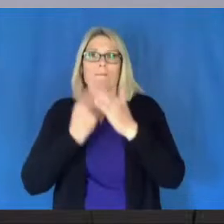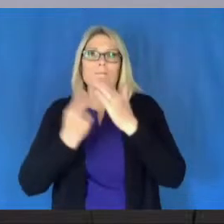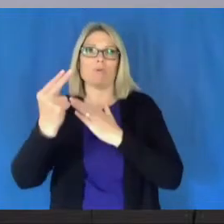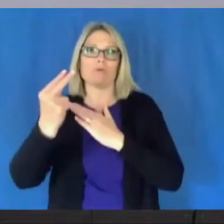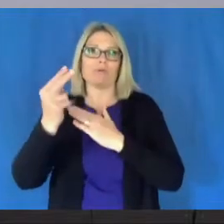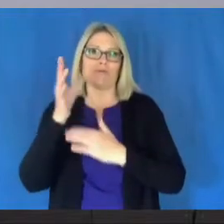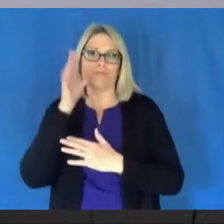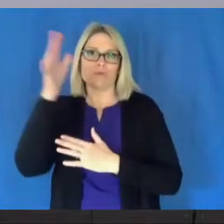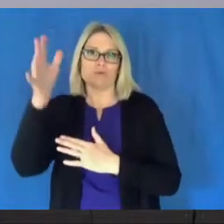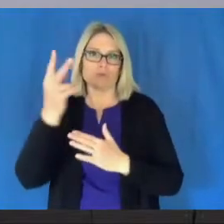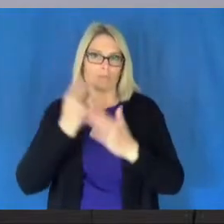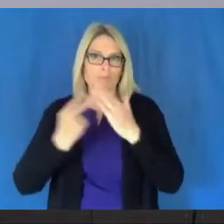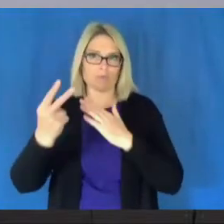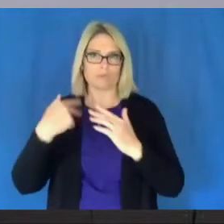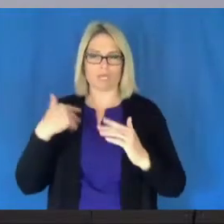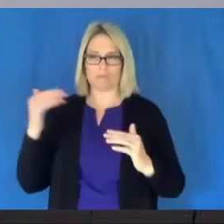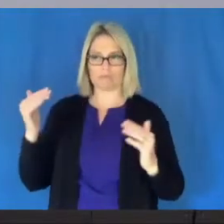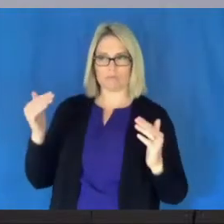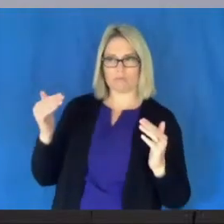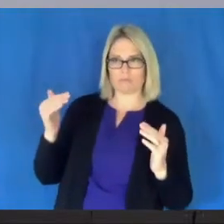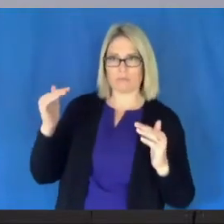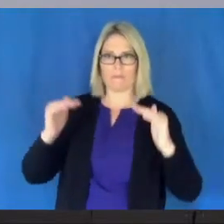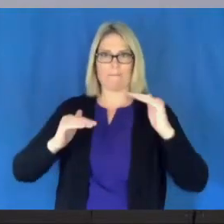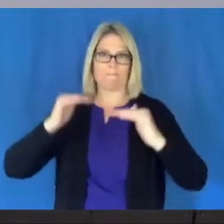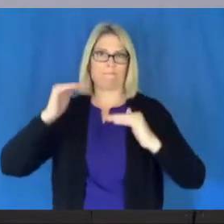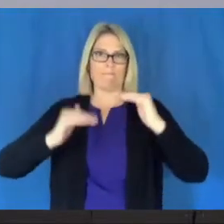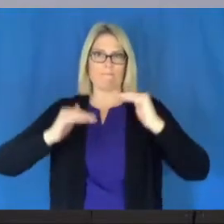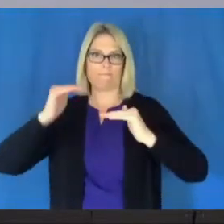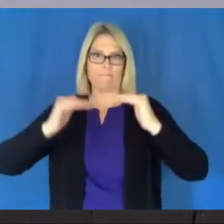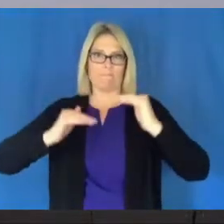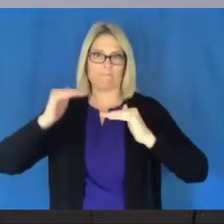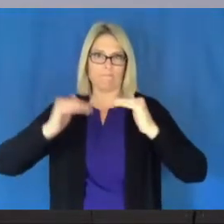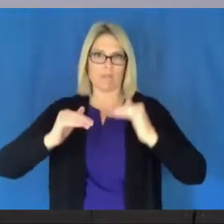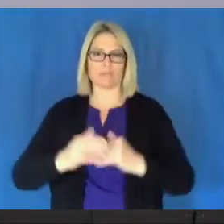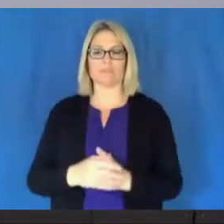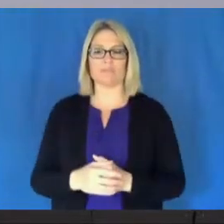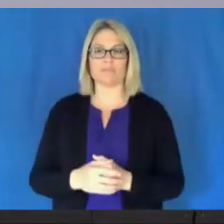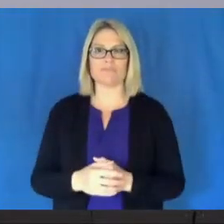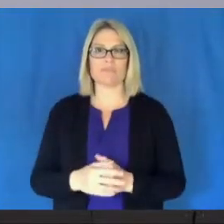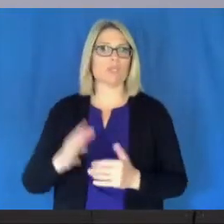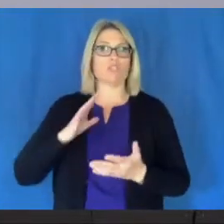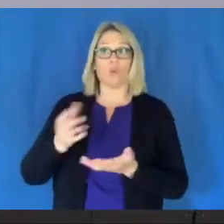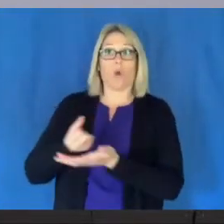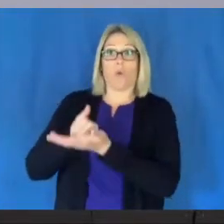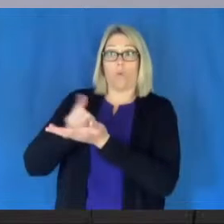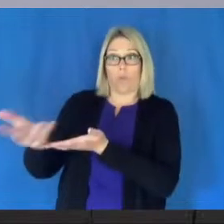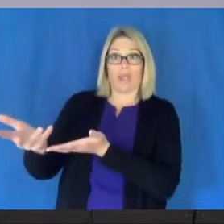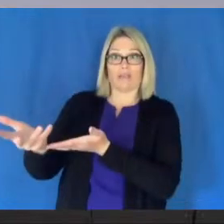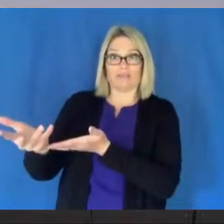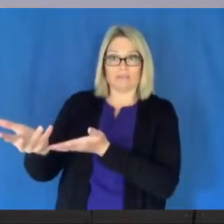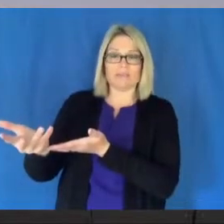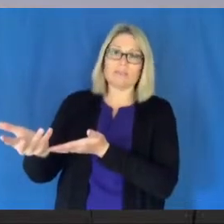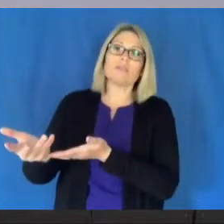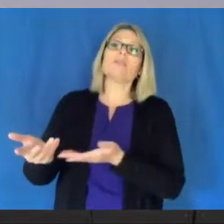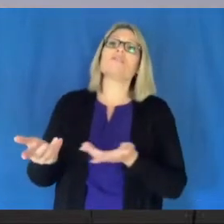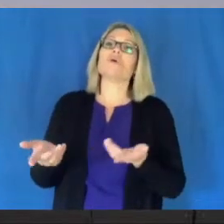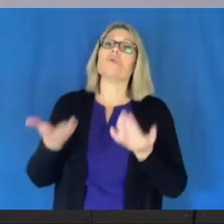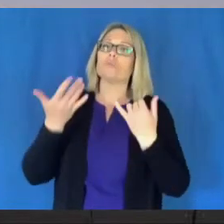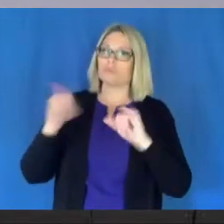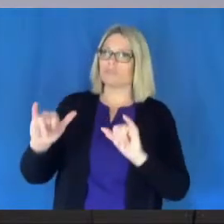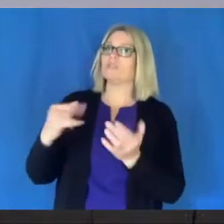balance that with wanting to make sure that we don't waste any AstraZeneca. So those discussions are certainly